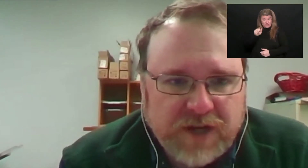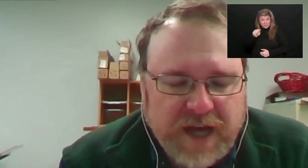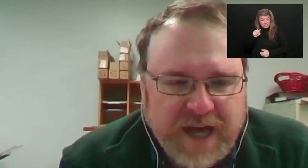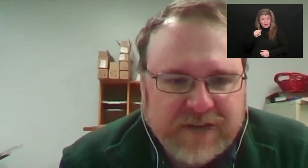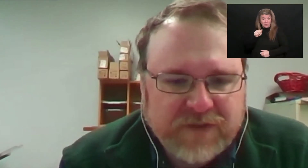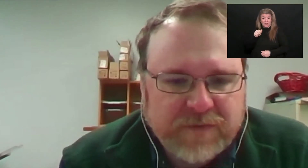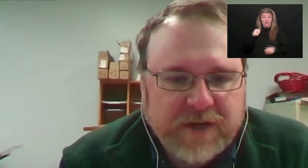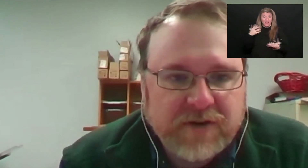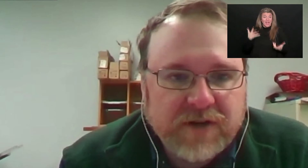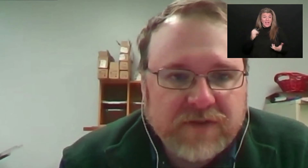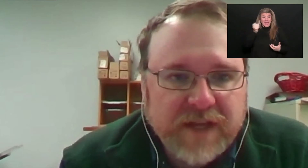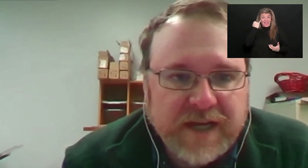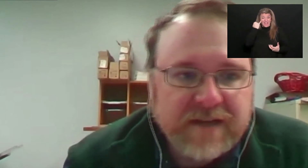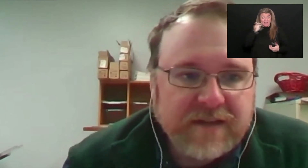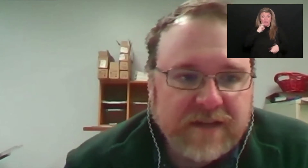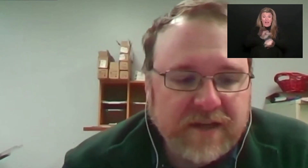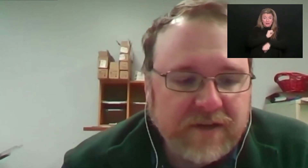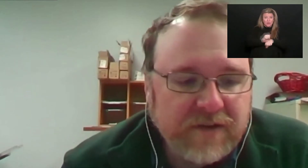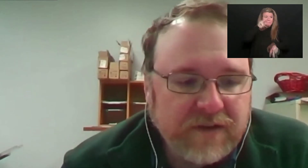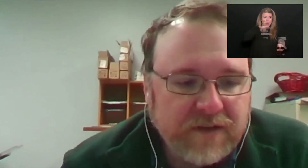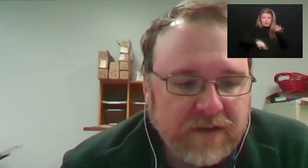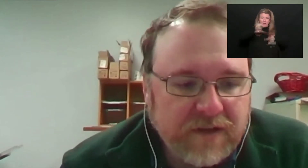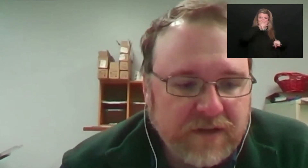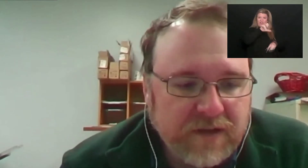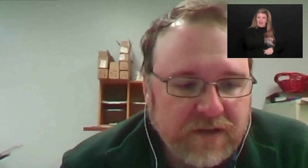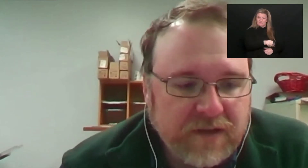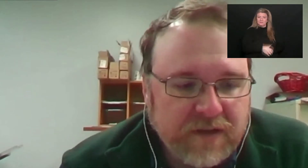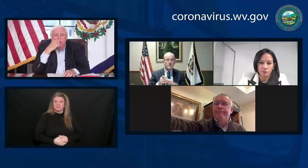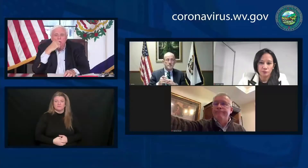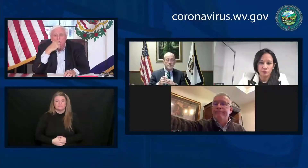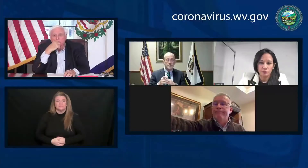you're actively monitoring for that. Thank you.